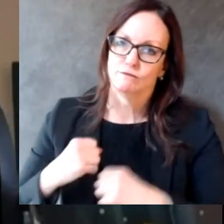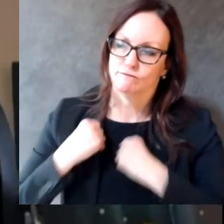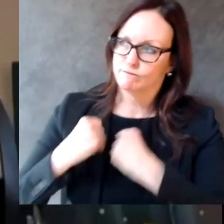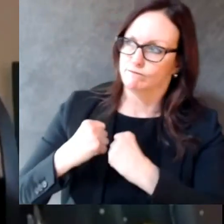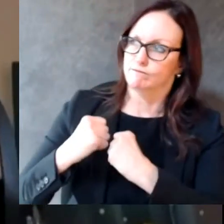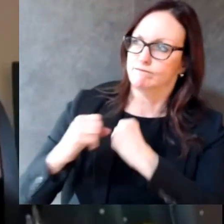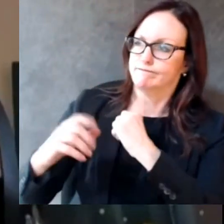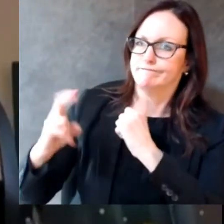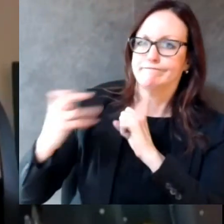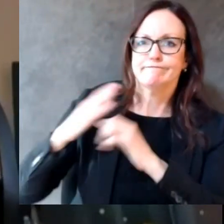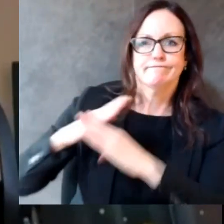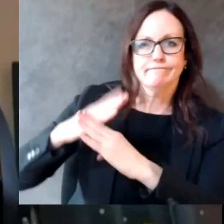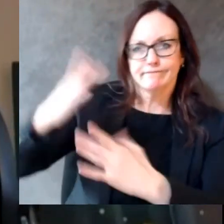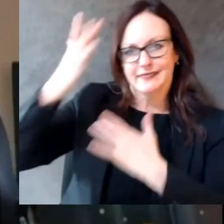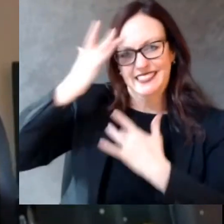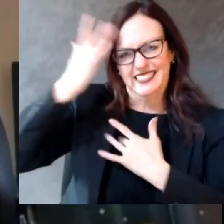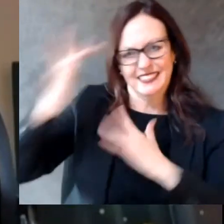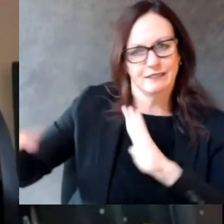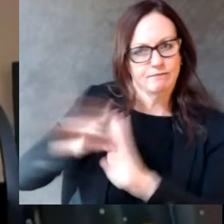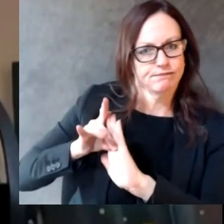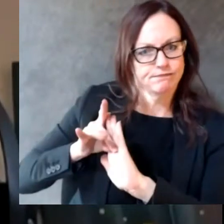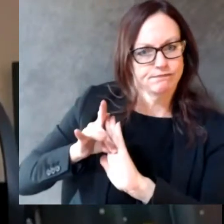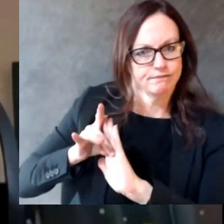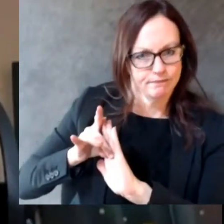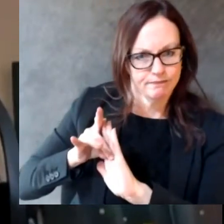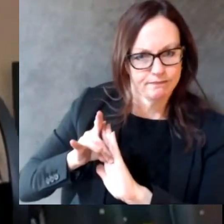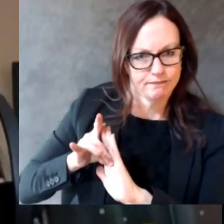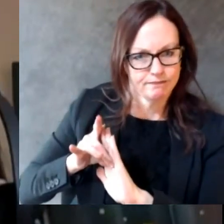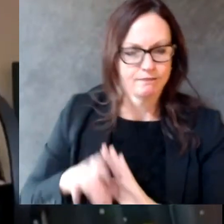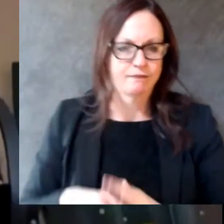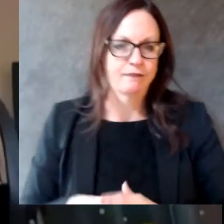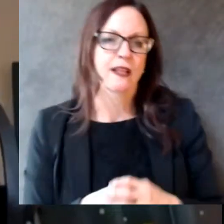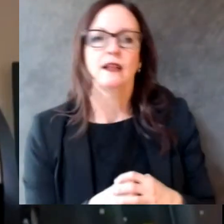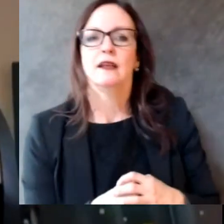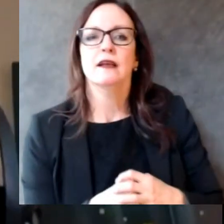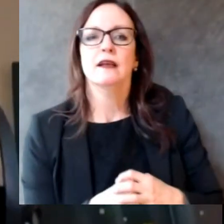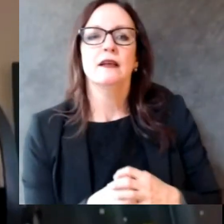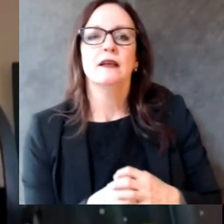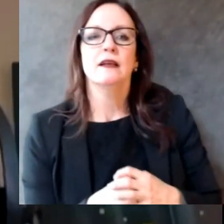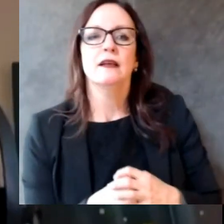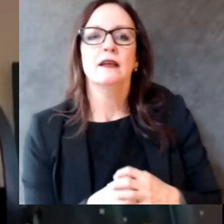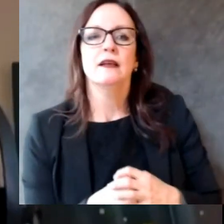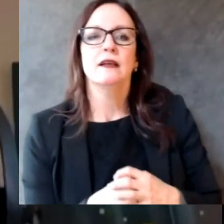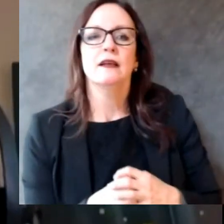children in that age group. And when I just want to talk about how